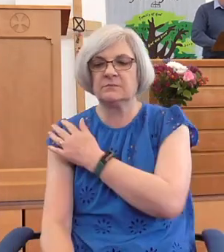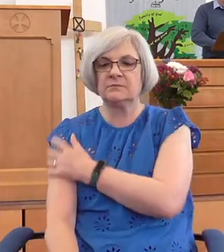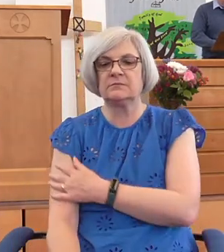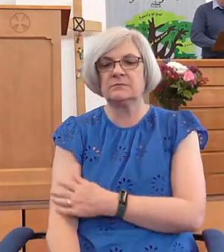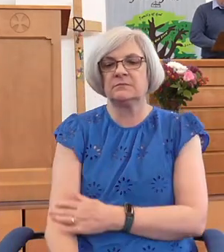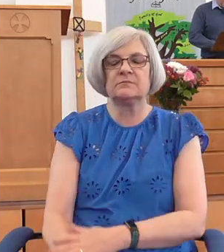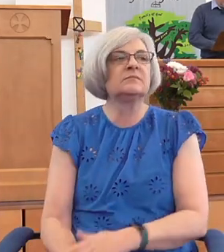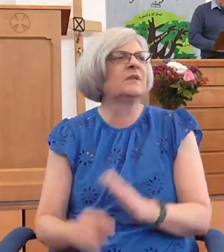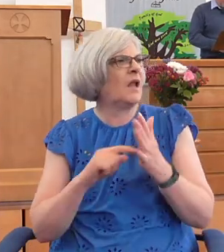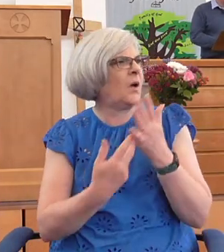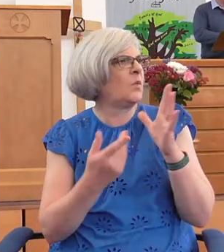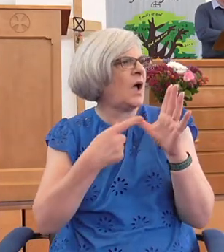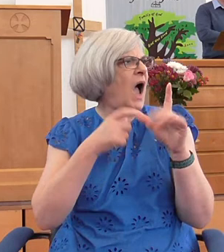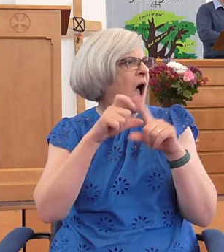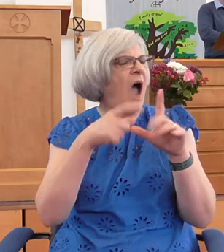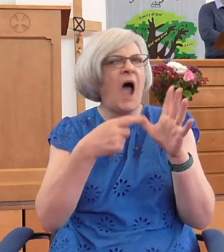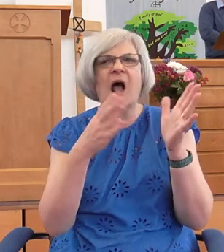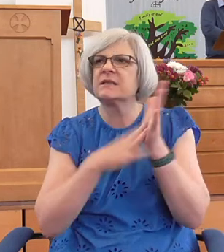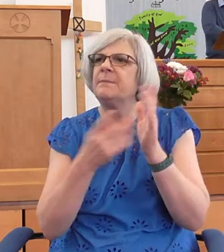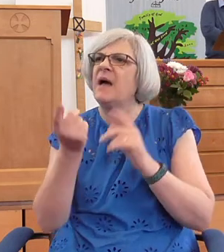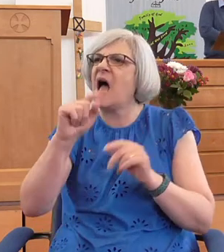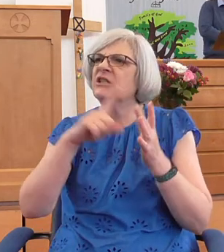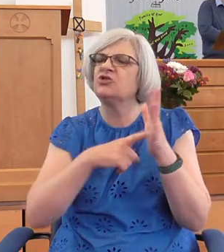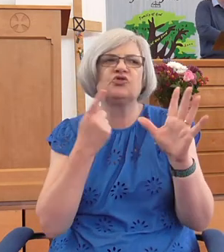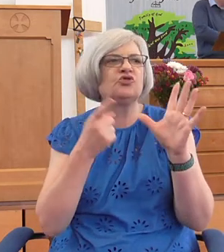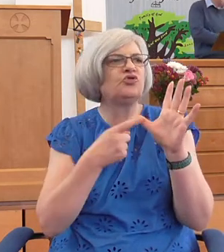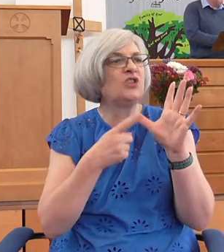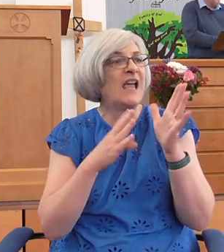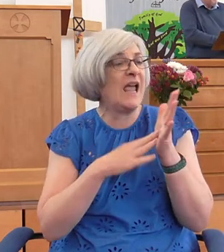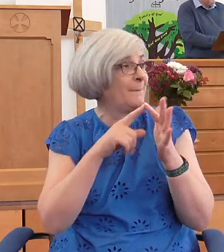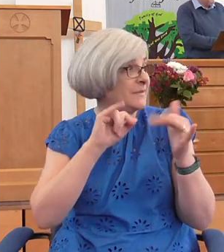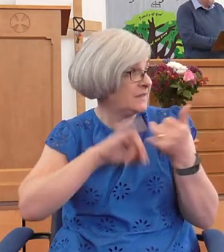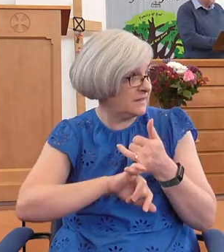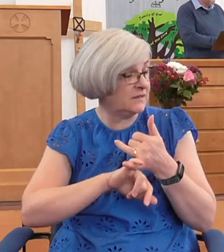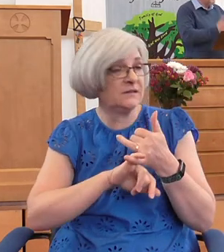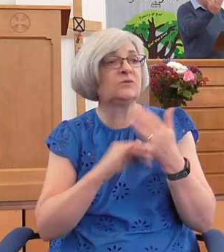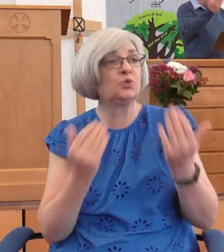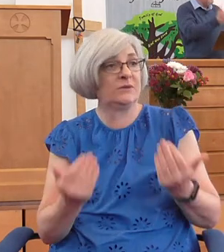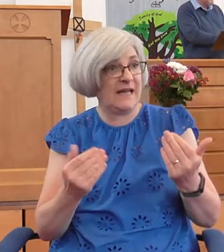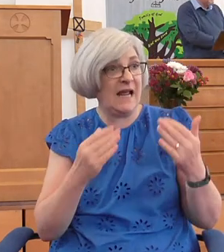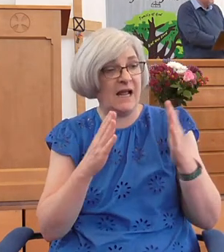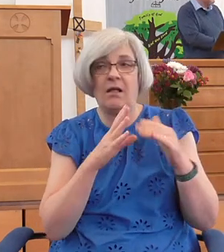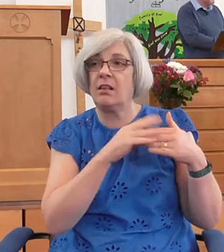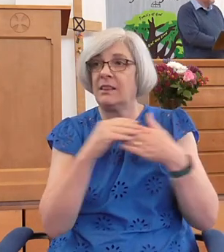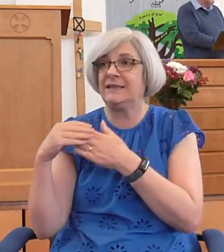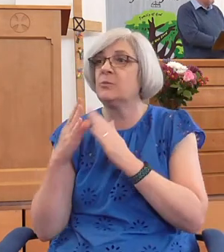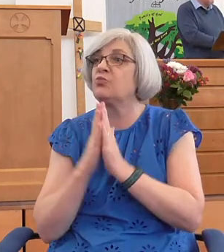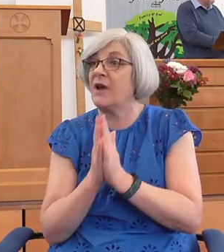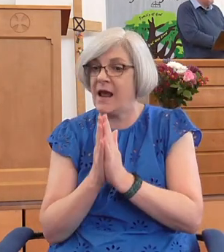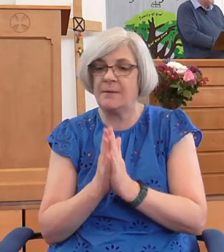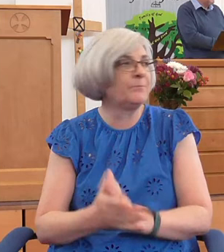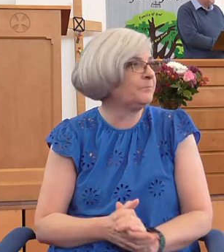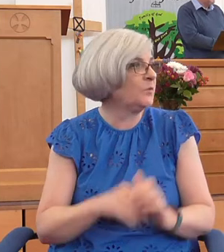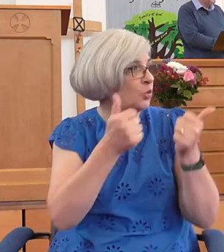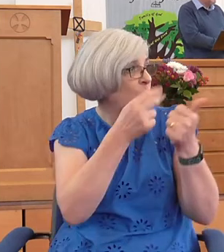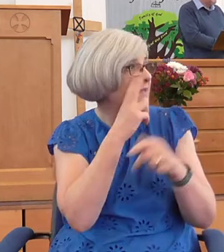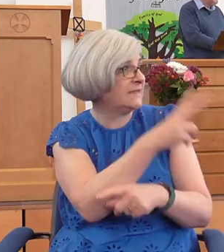And now Adam and James are going to come and lead us today in prayer. So good to see you, boys.